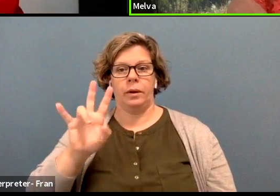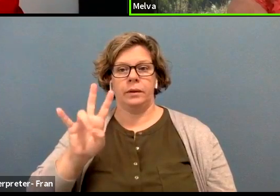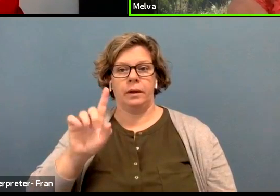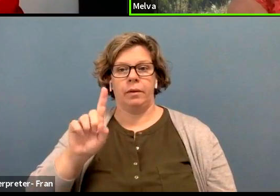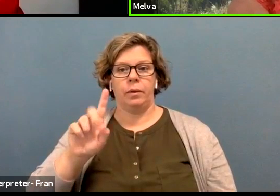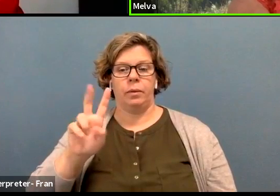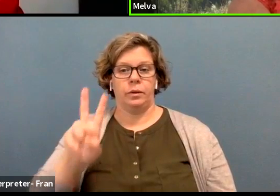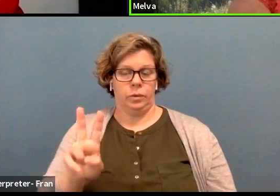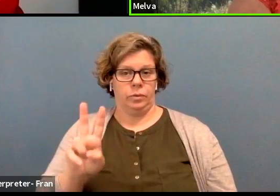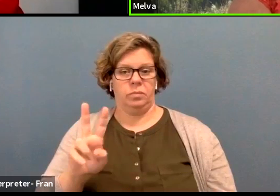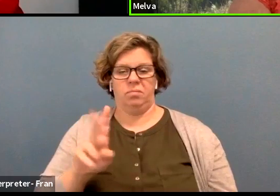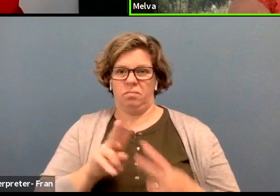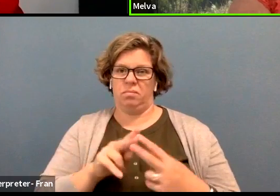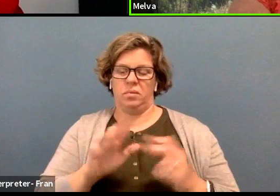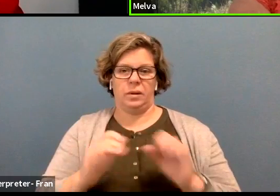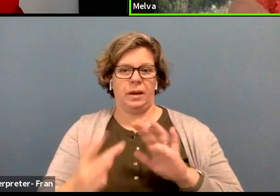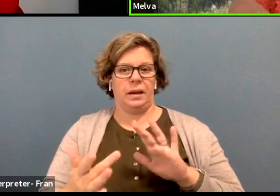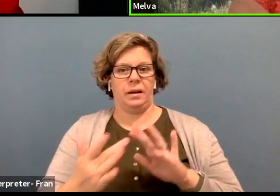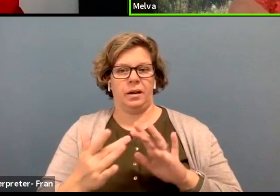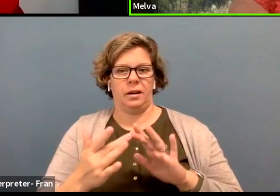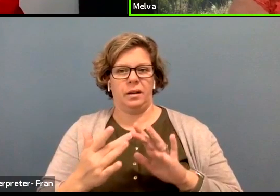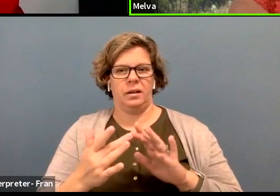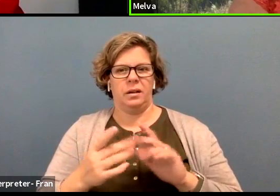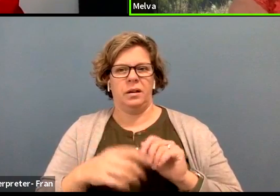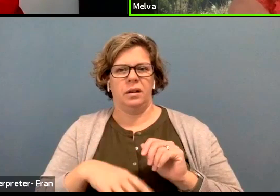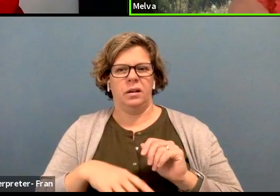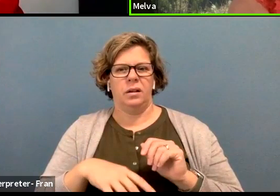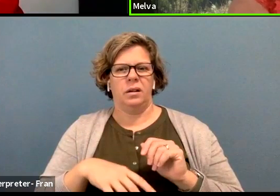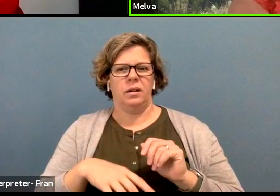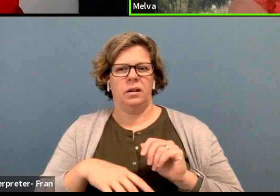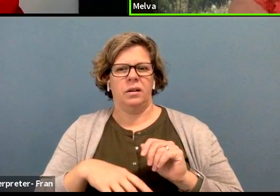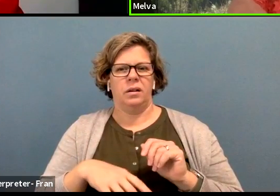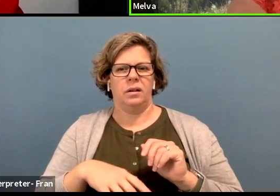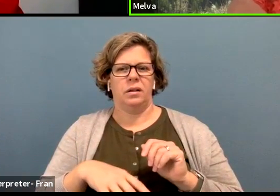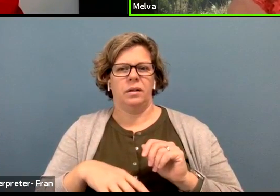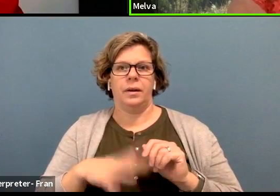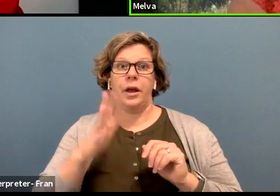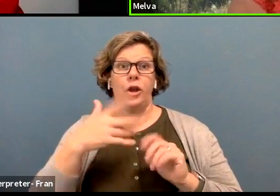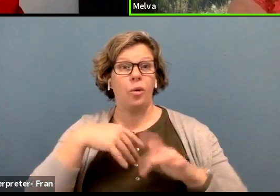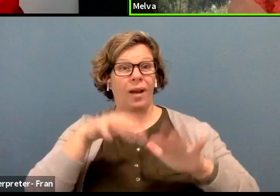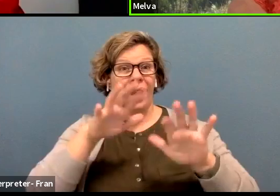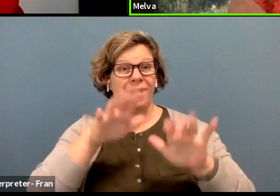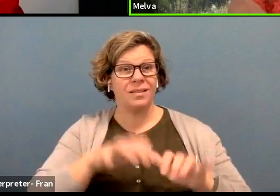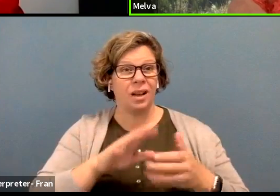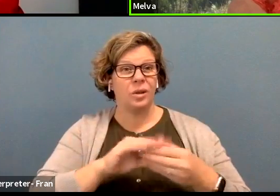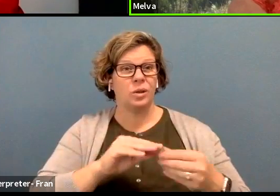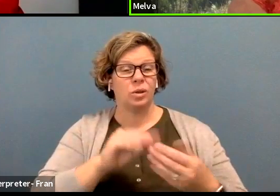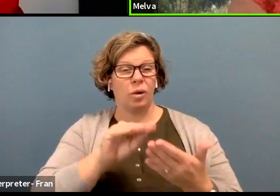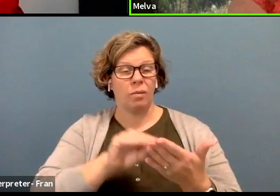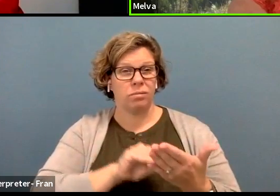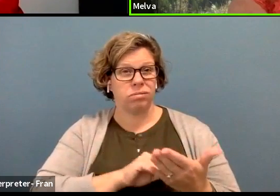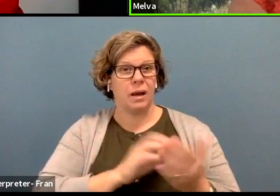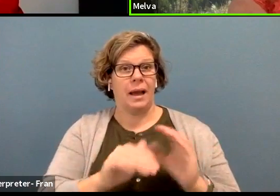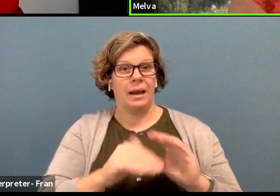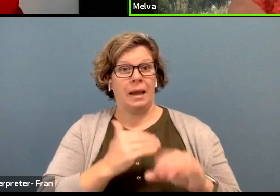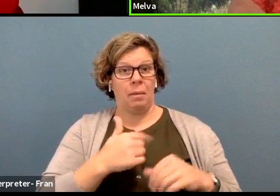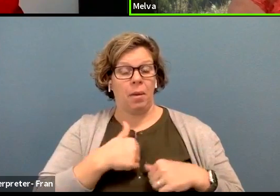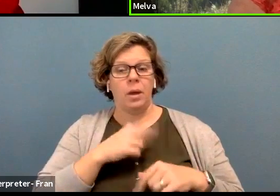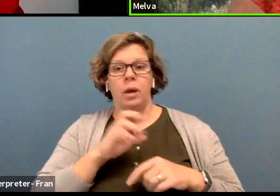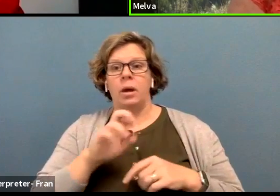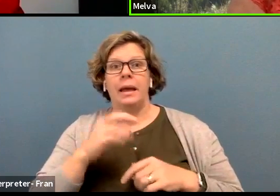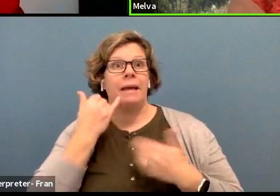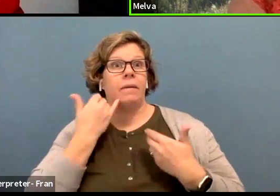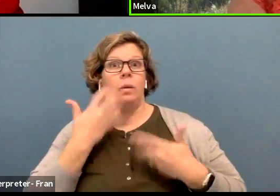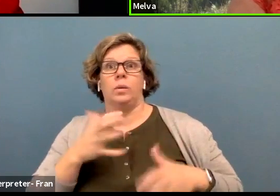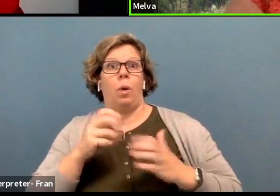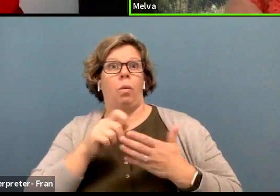208-733-1712. And we can, you can send me your written story. If you don't want to write it, we can record it,